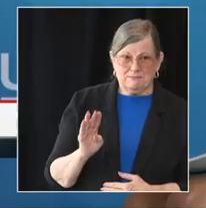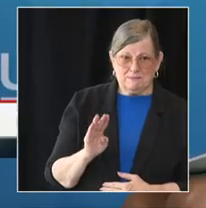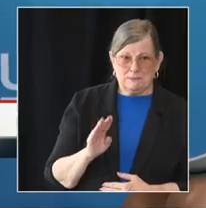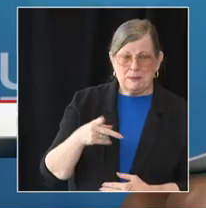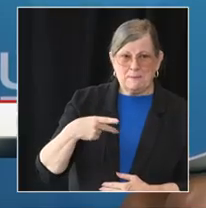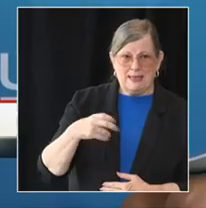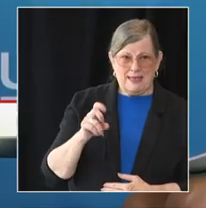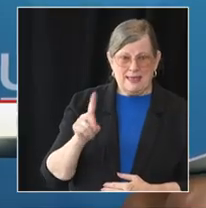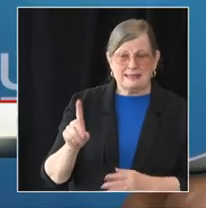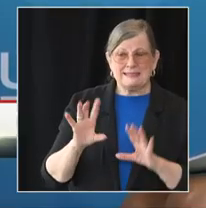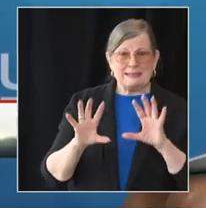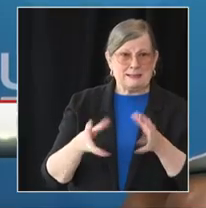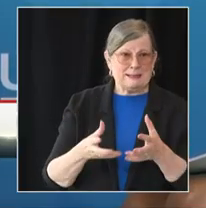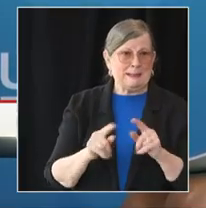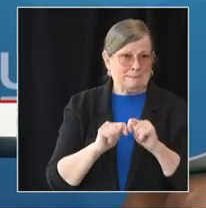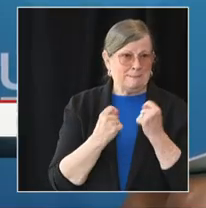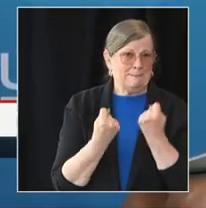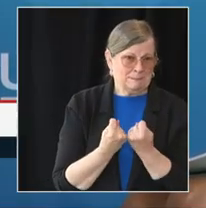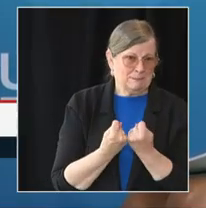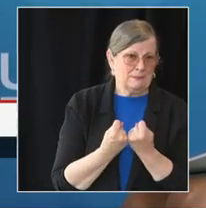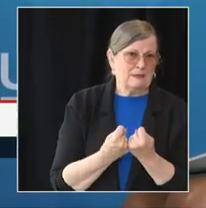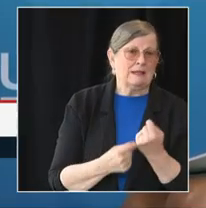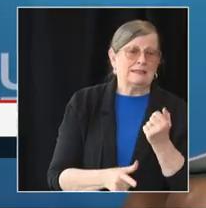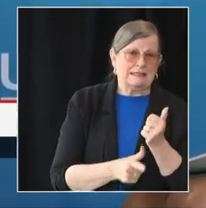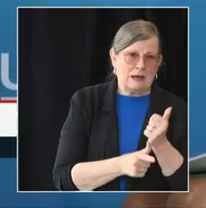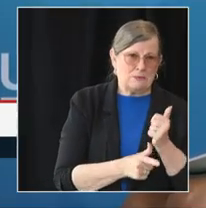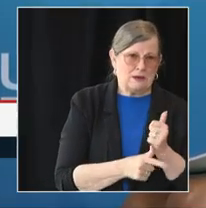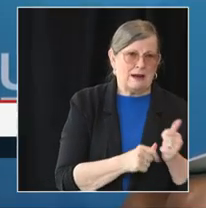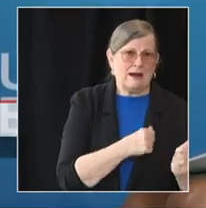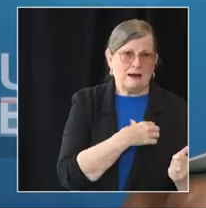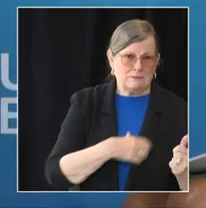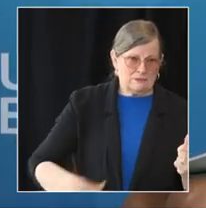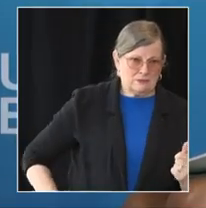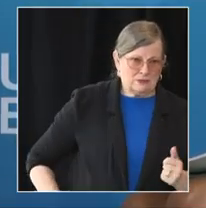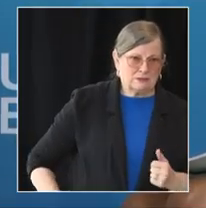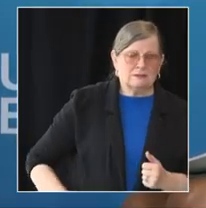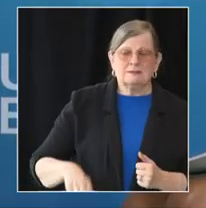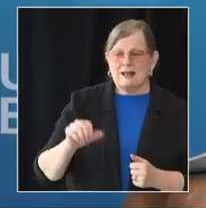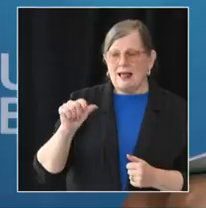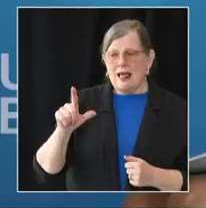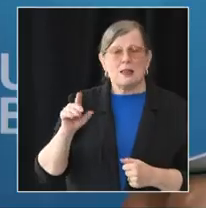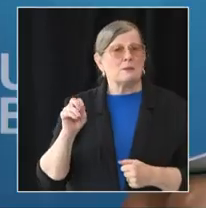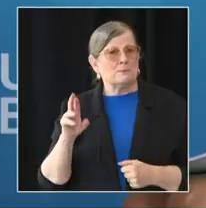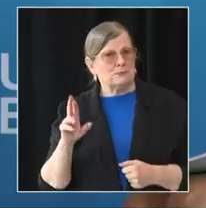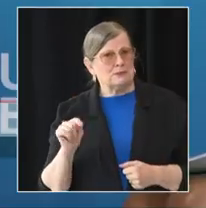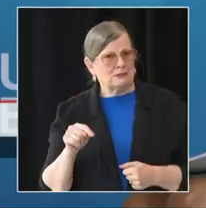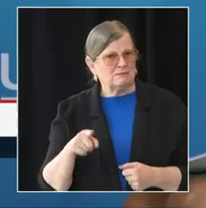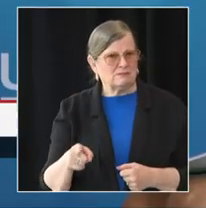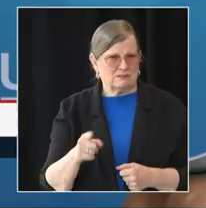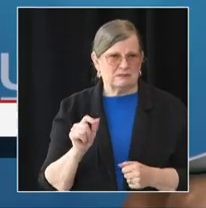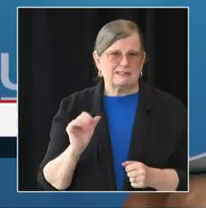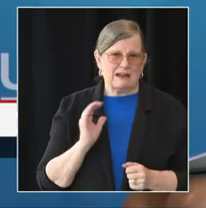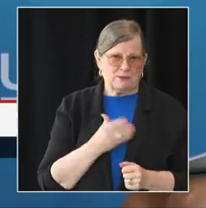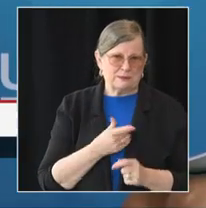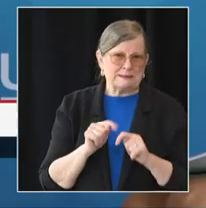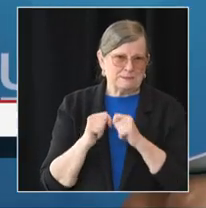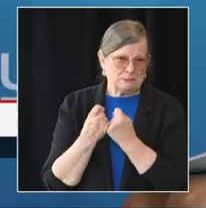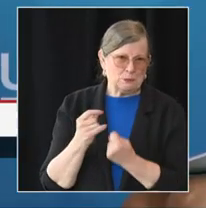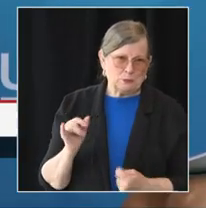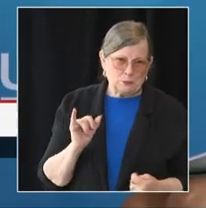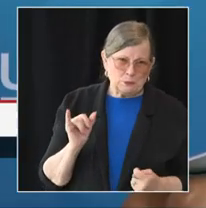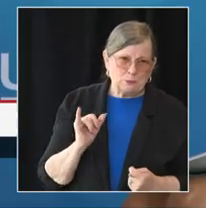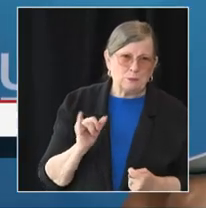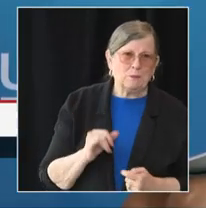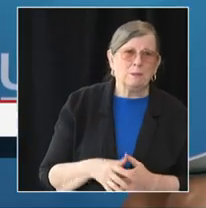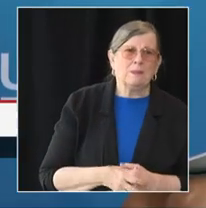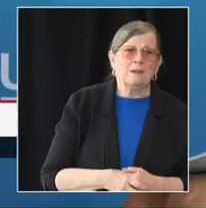Deputy Mayor Nina Albert and other members of my staff. And we are focused, like you, every single